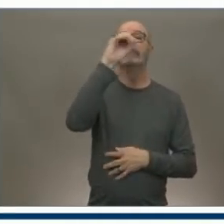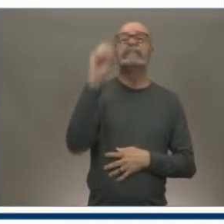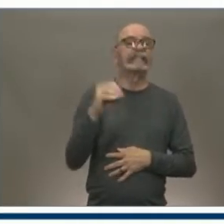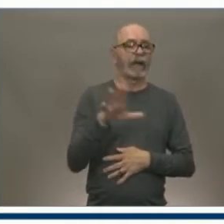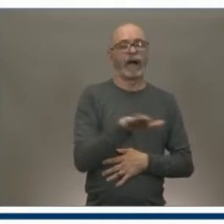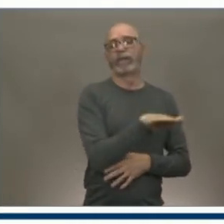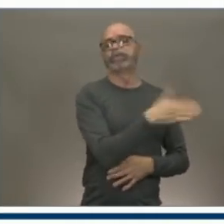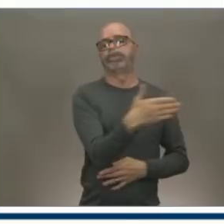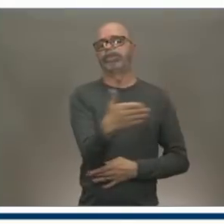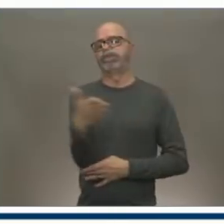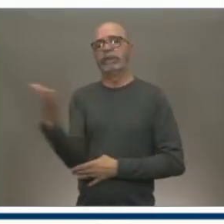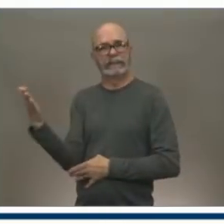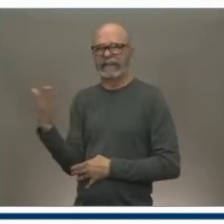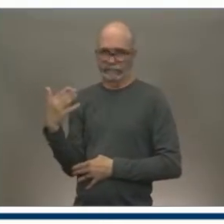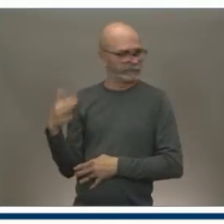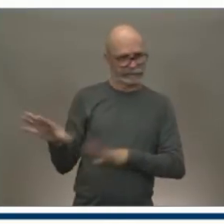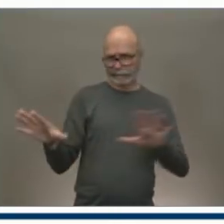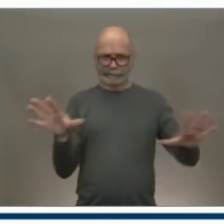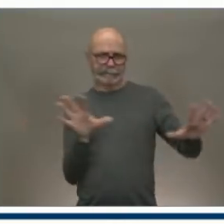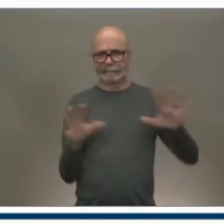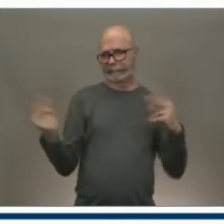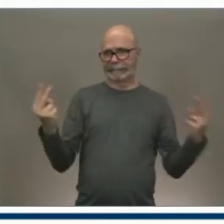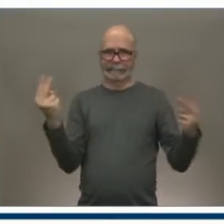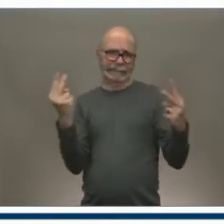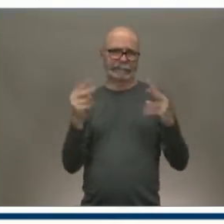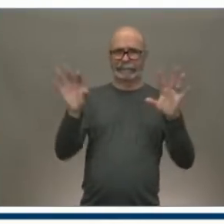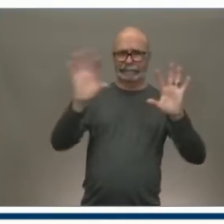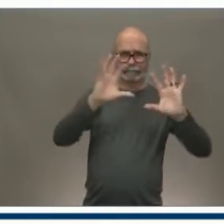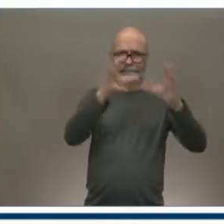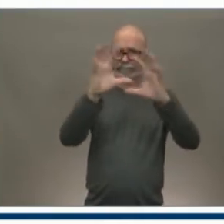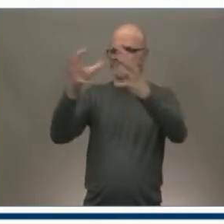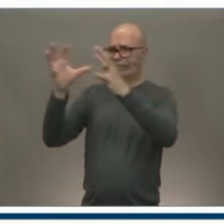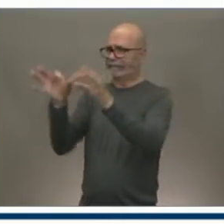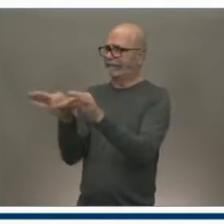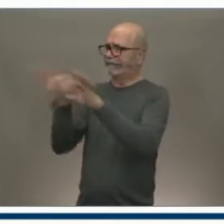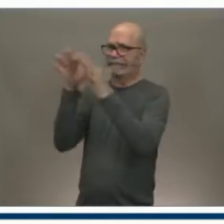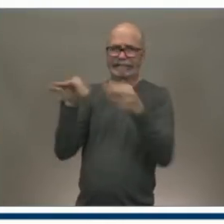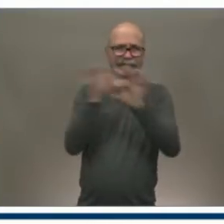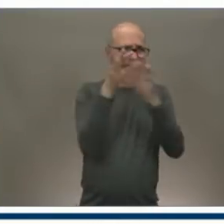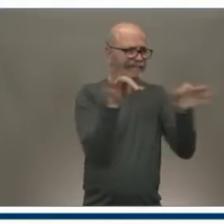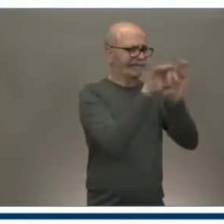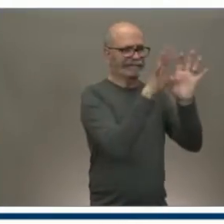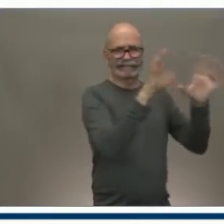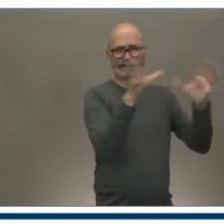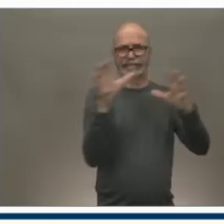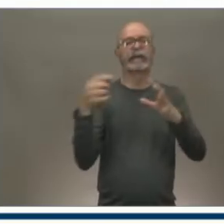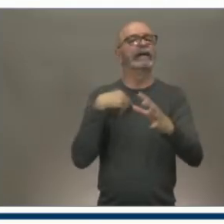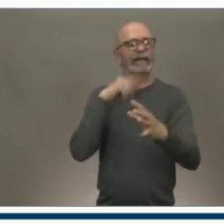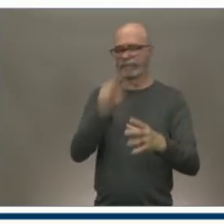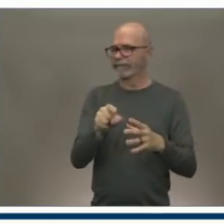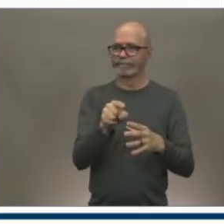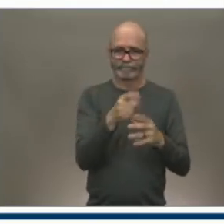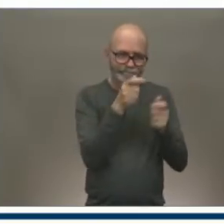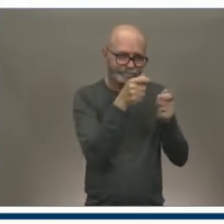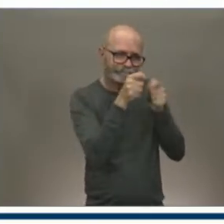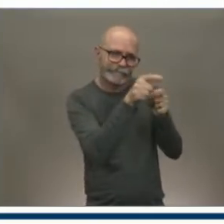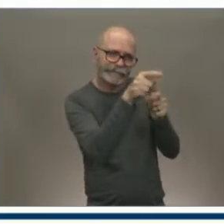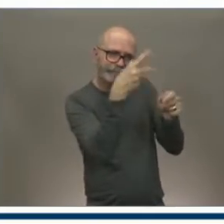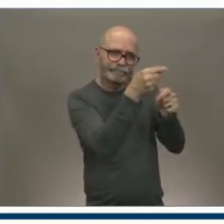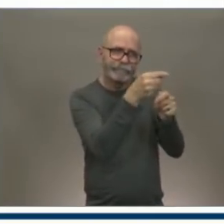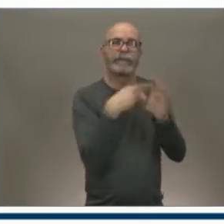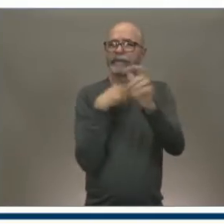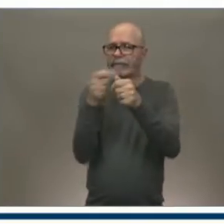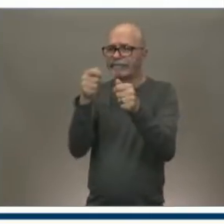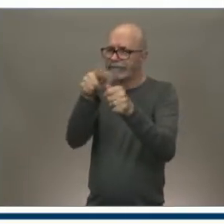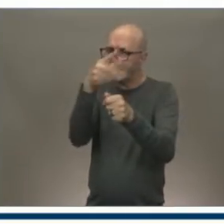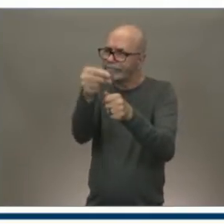Nova Scotians fall into each age category. We can better manage vaccine and clinics to meet anticipated demands. And